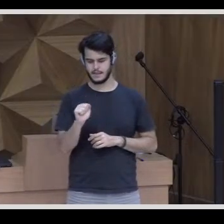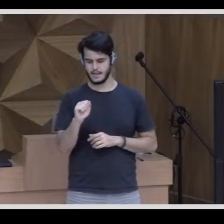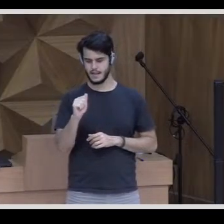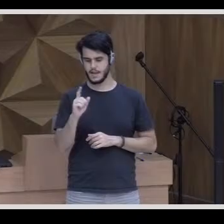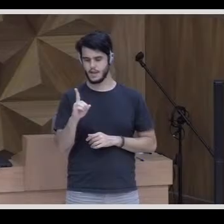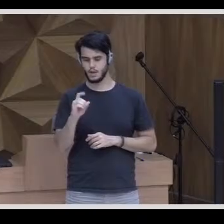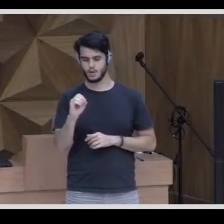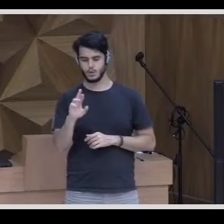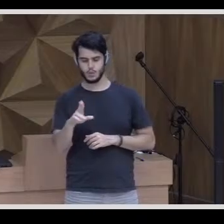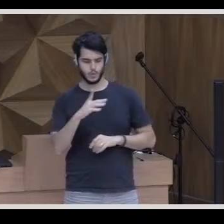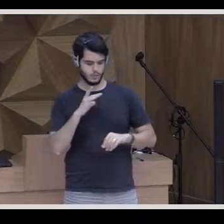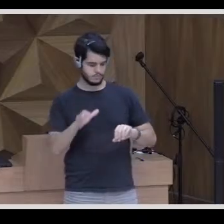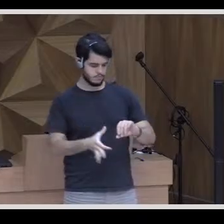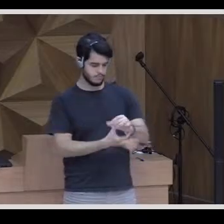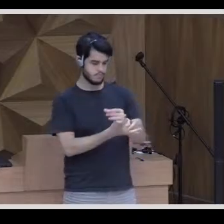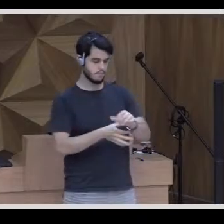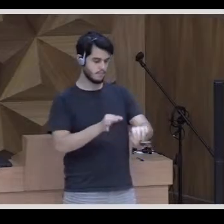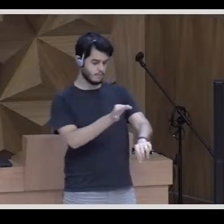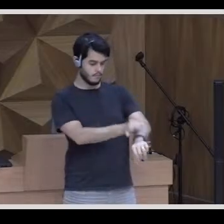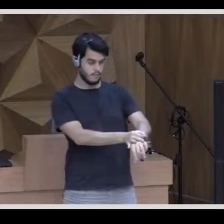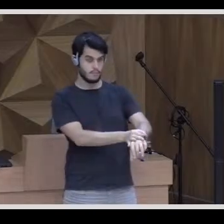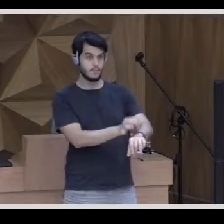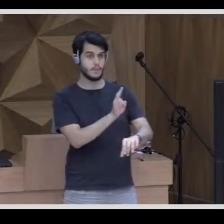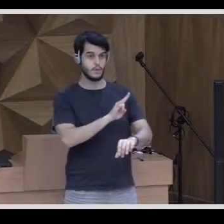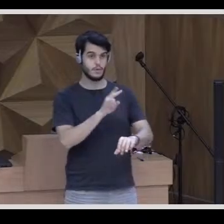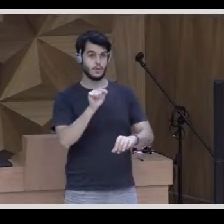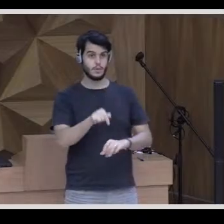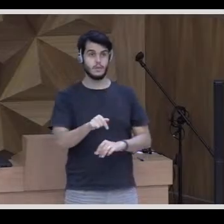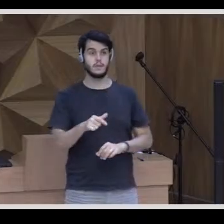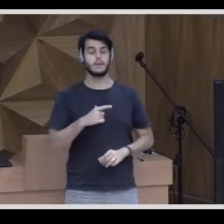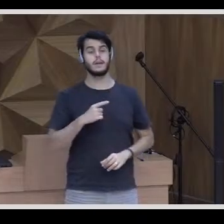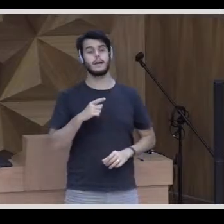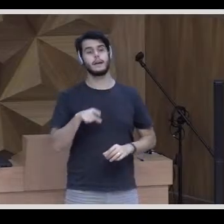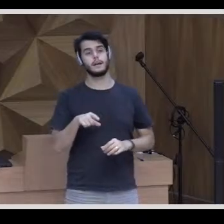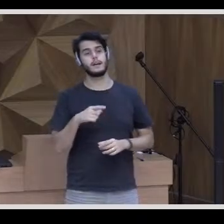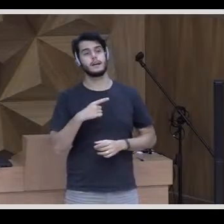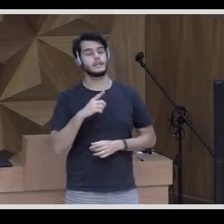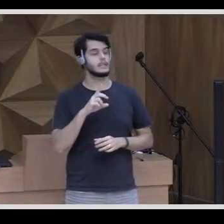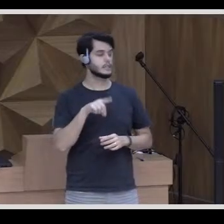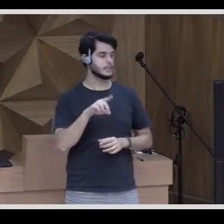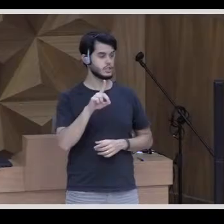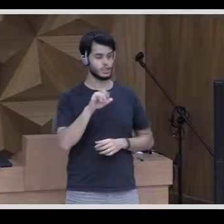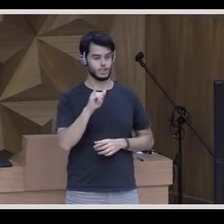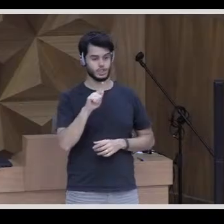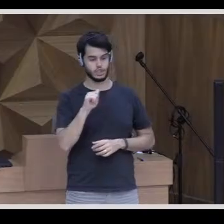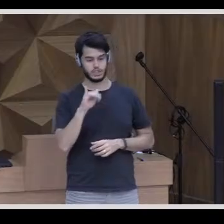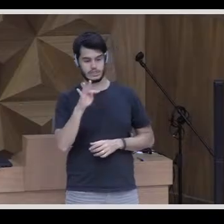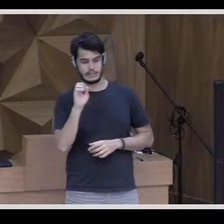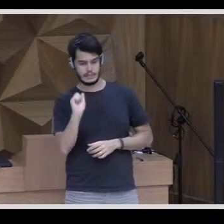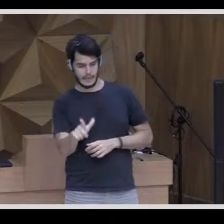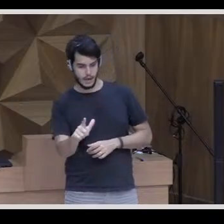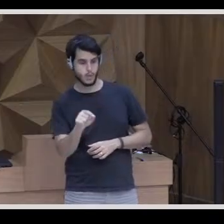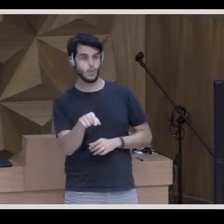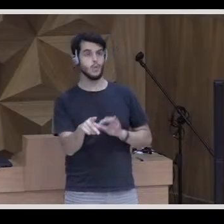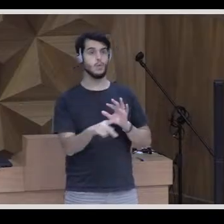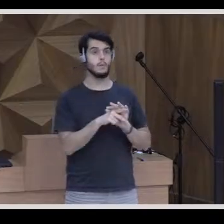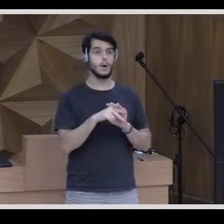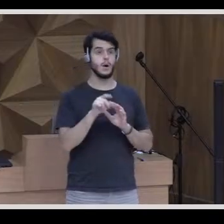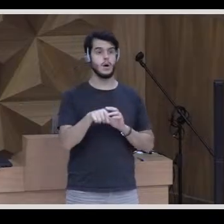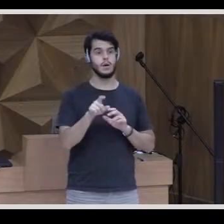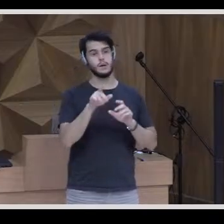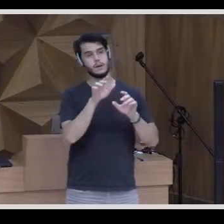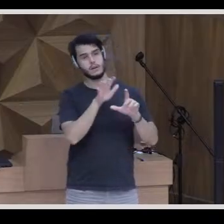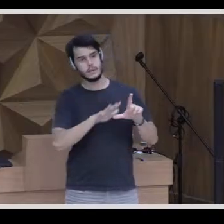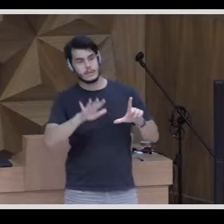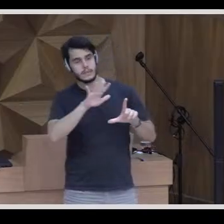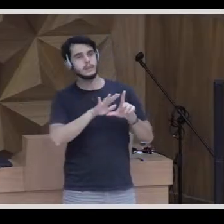moved from the pedometer to the digital pedometer, moving into the wrist-worn age of trackers. So the ones on the left